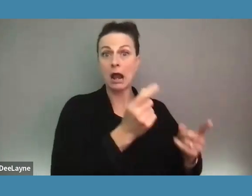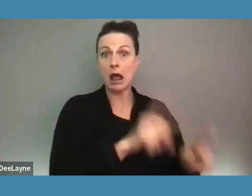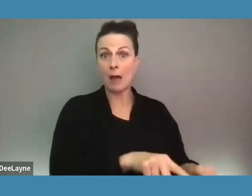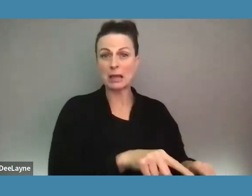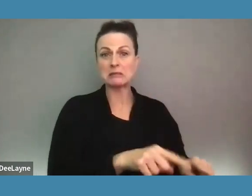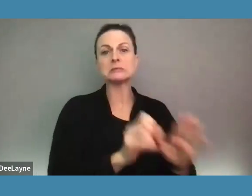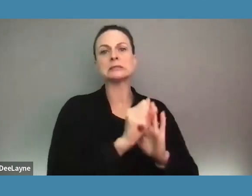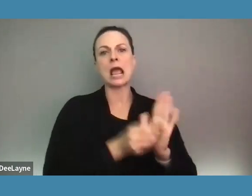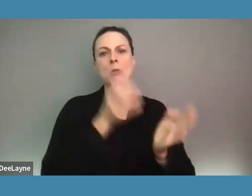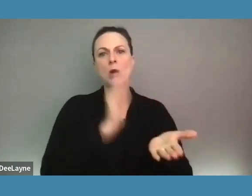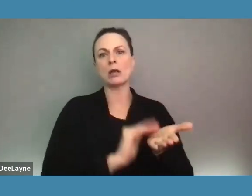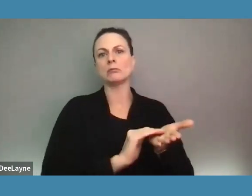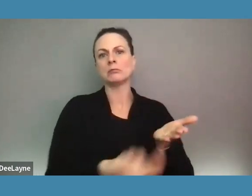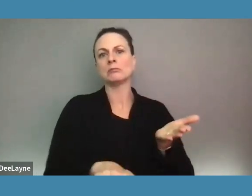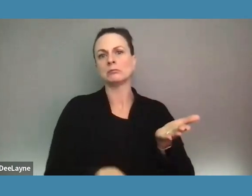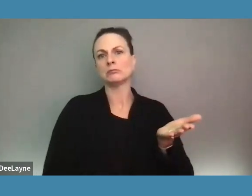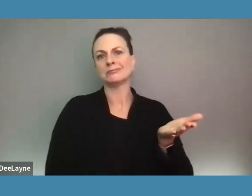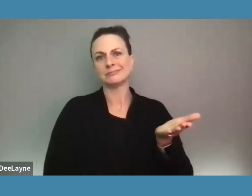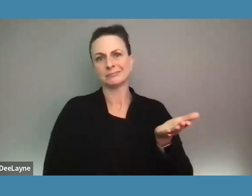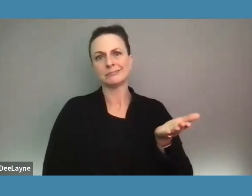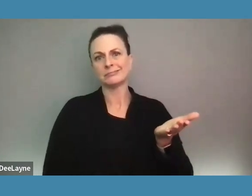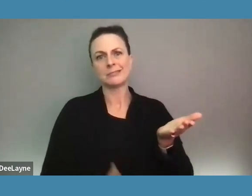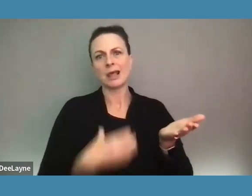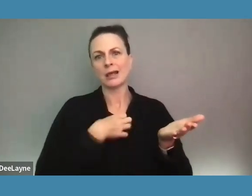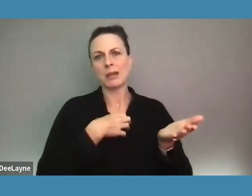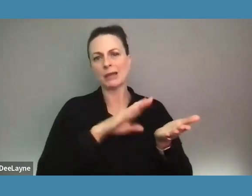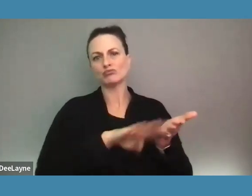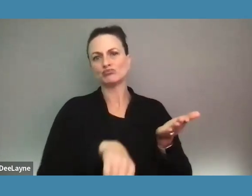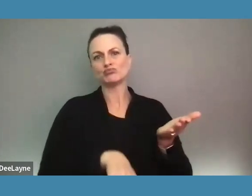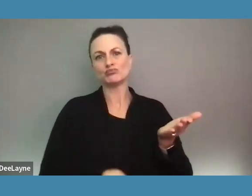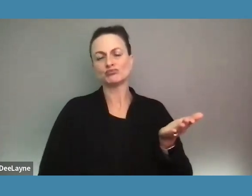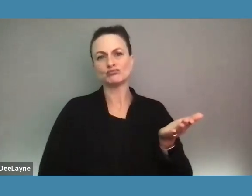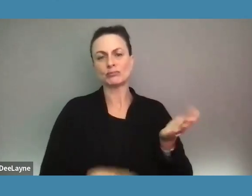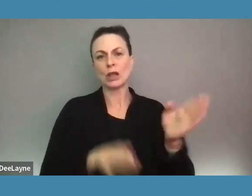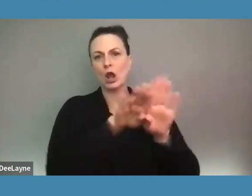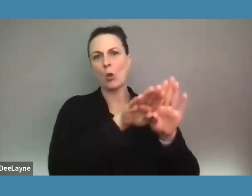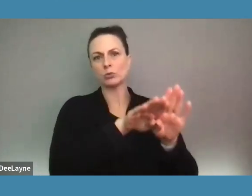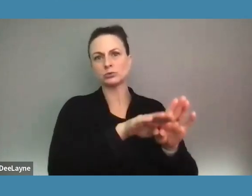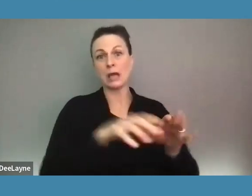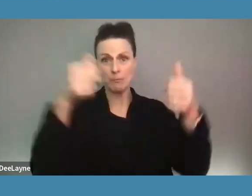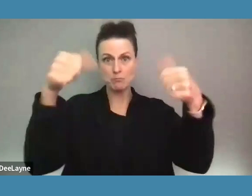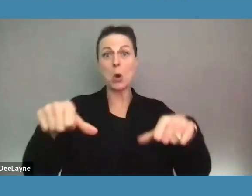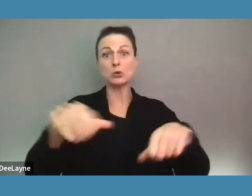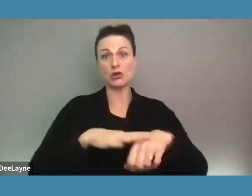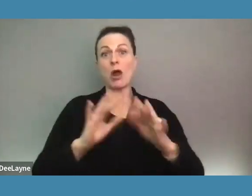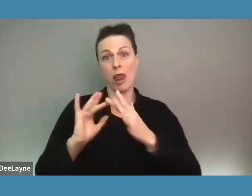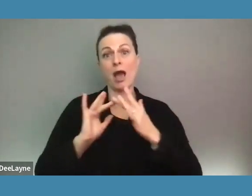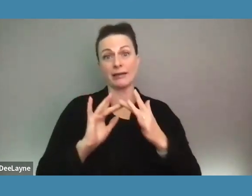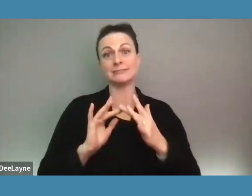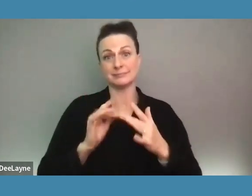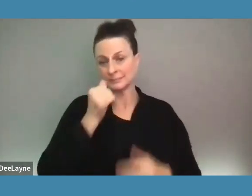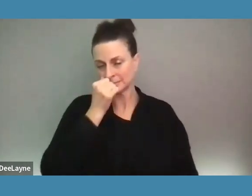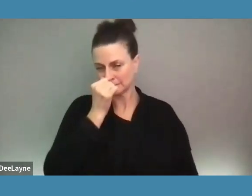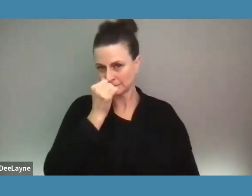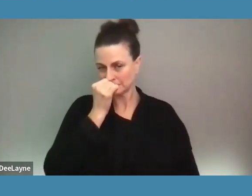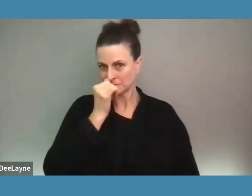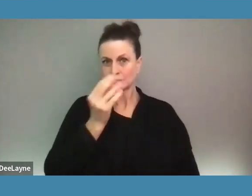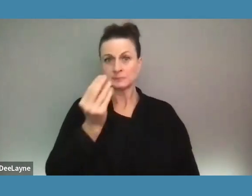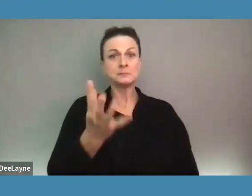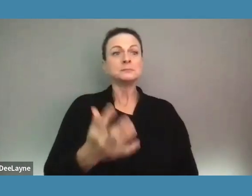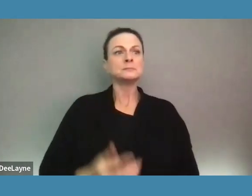will dismiss the case and the complaint and post their decision online. And I want to say